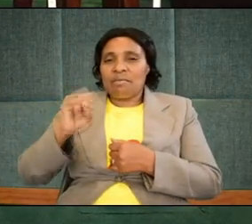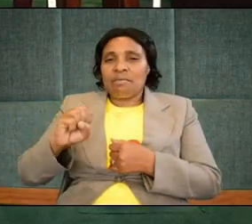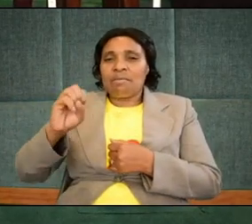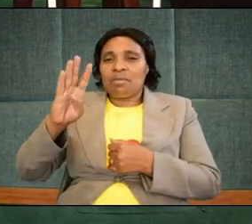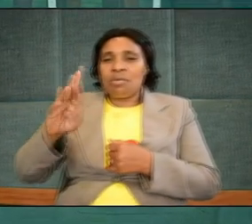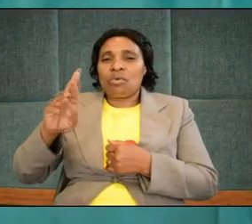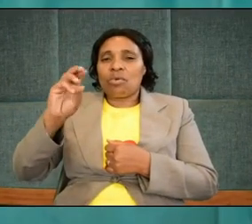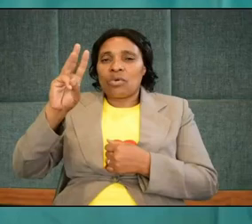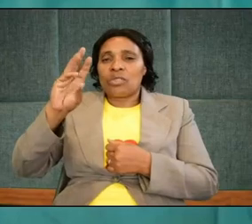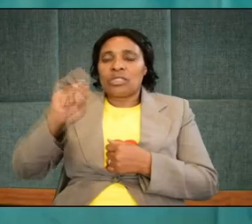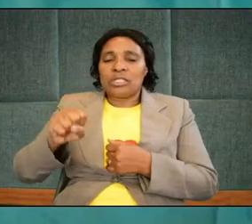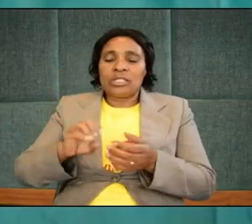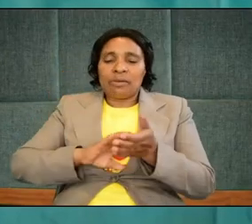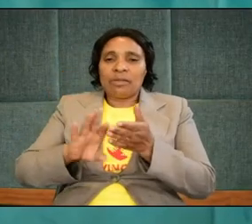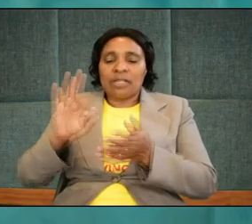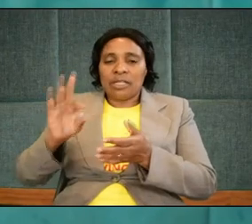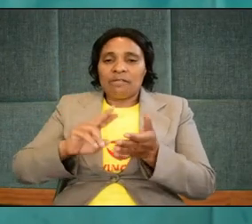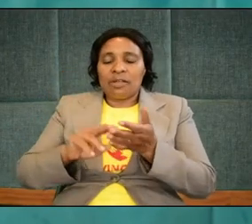which says,